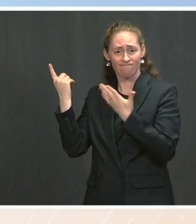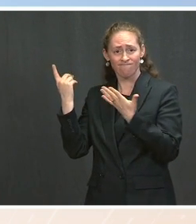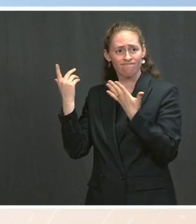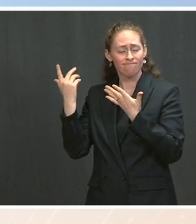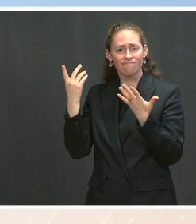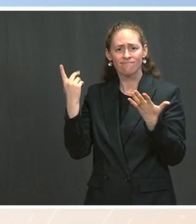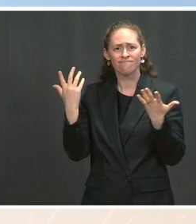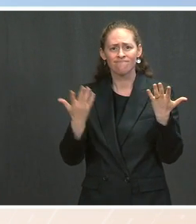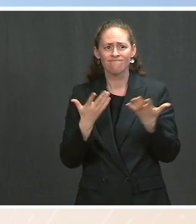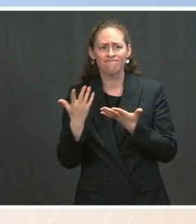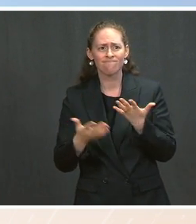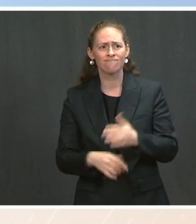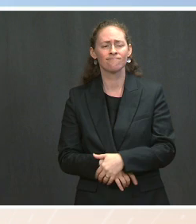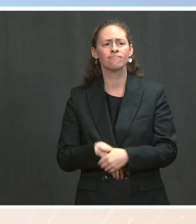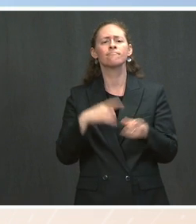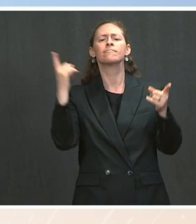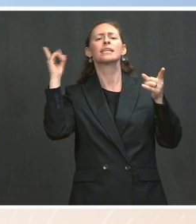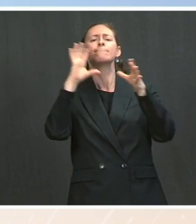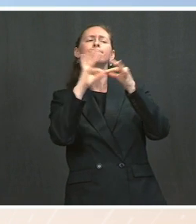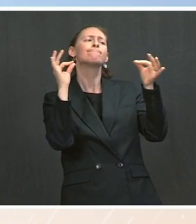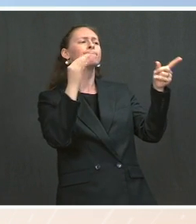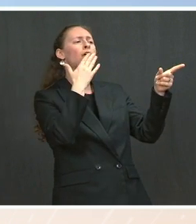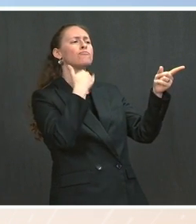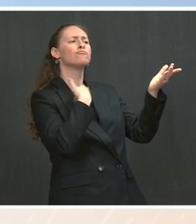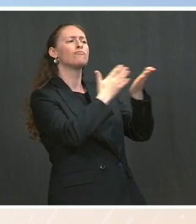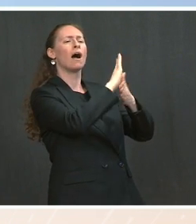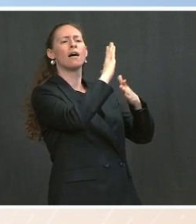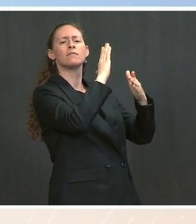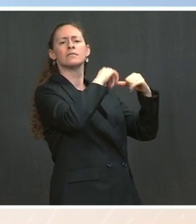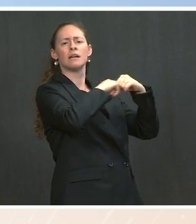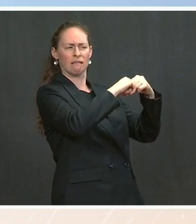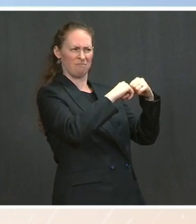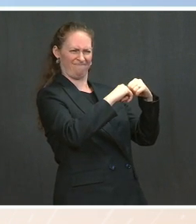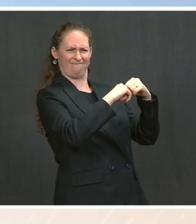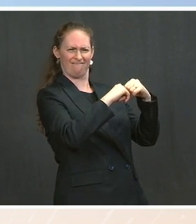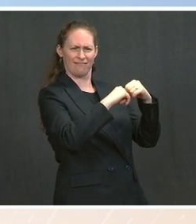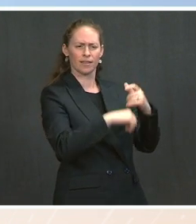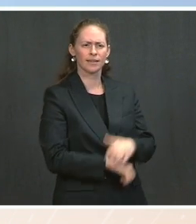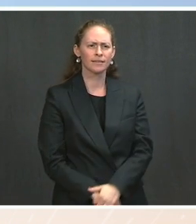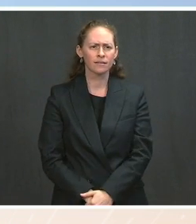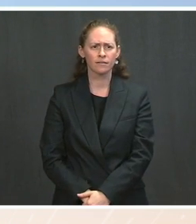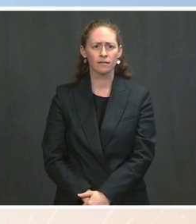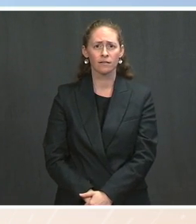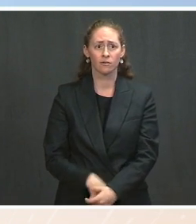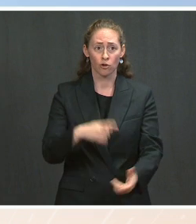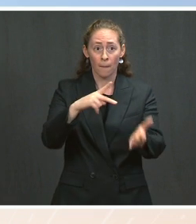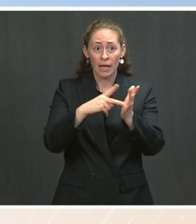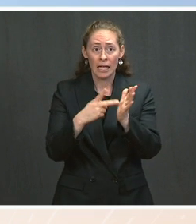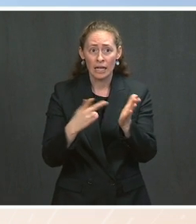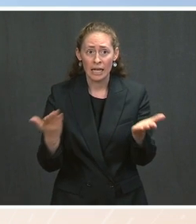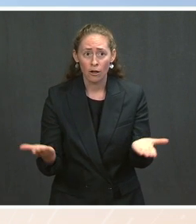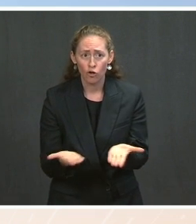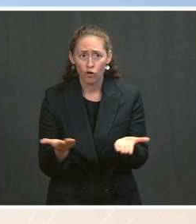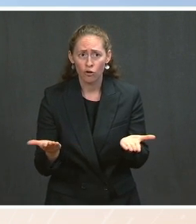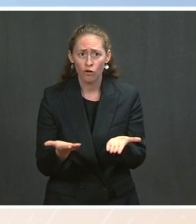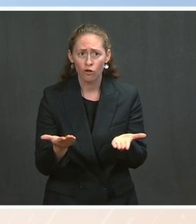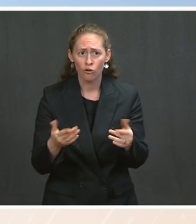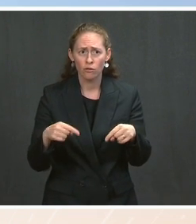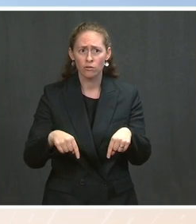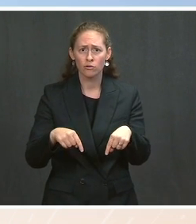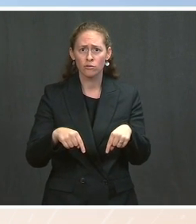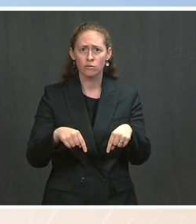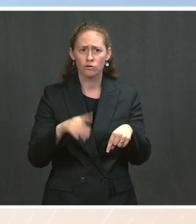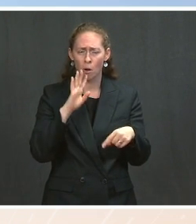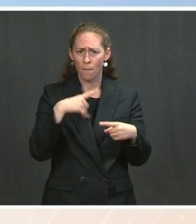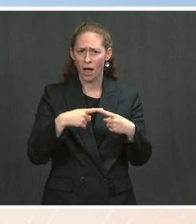but... You mean domestically here, yes. Or... Yes. Well, first I would say that the president's